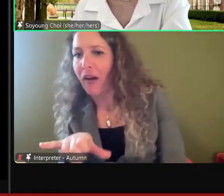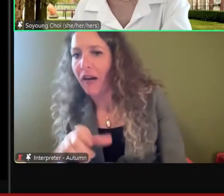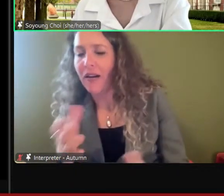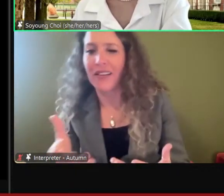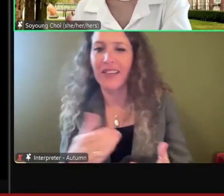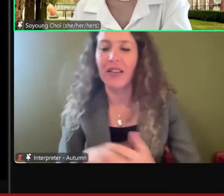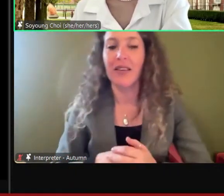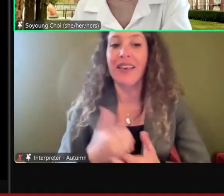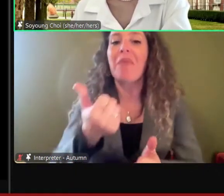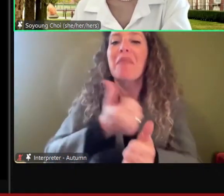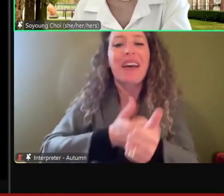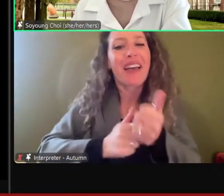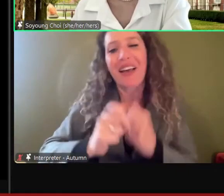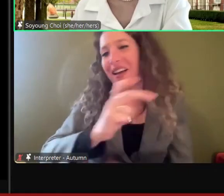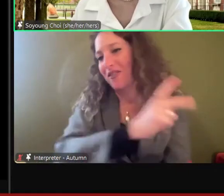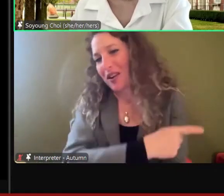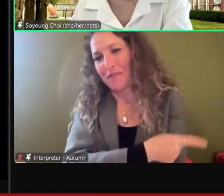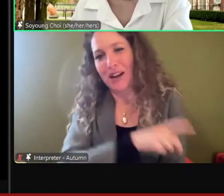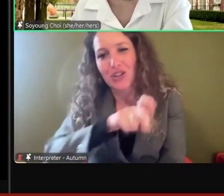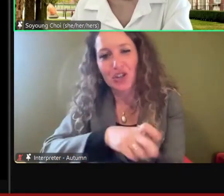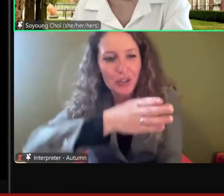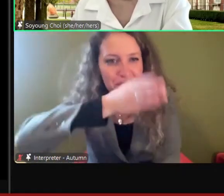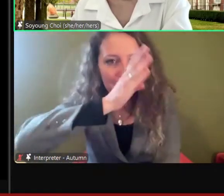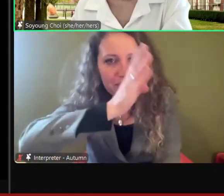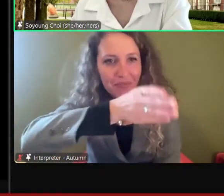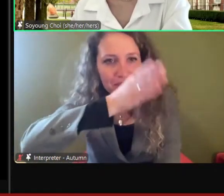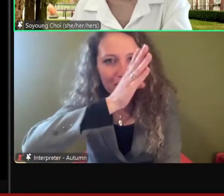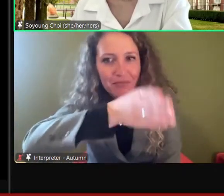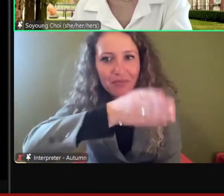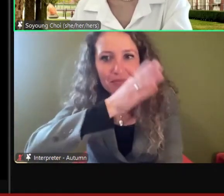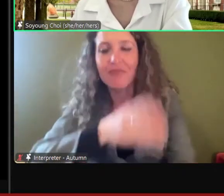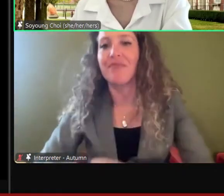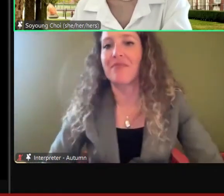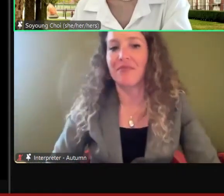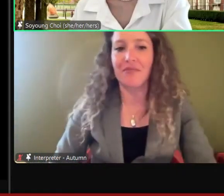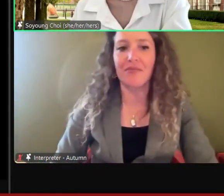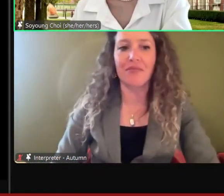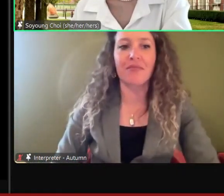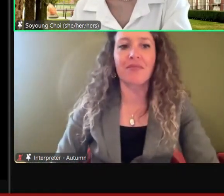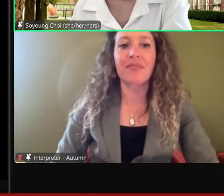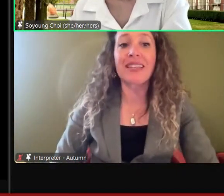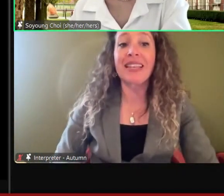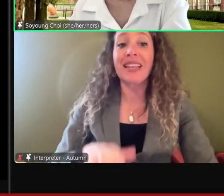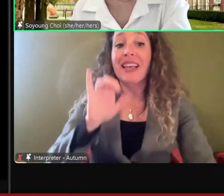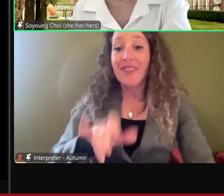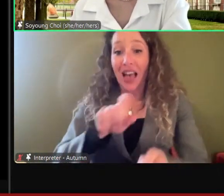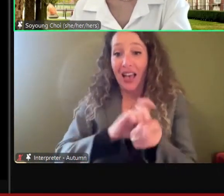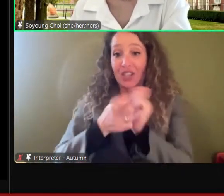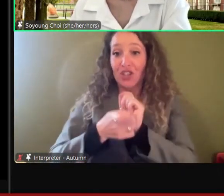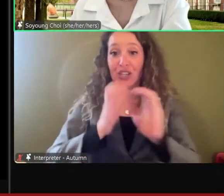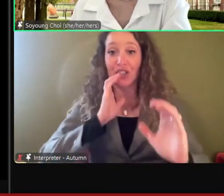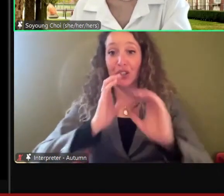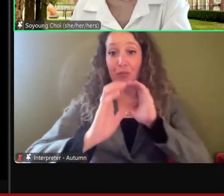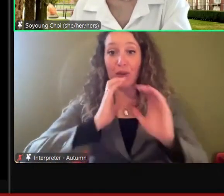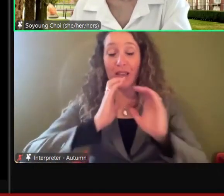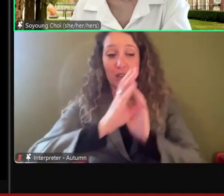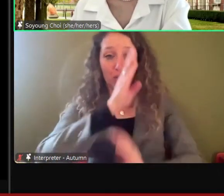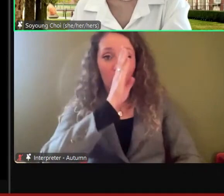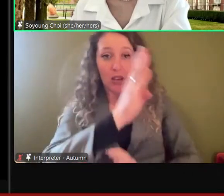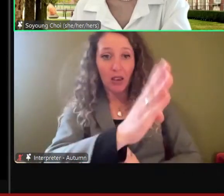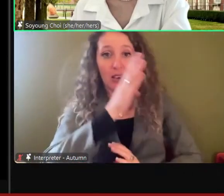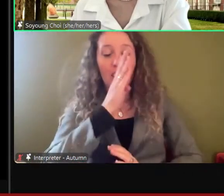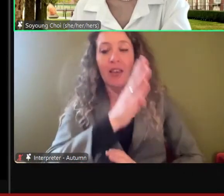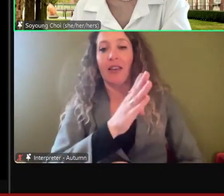to be spoken to directly. This small shift in communication can dramatically increase